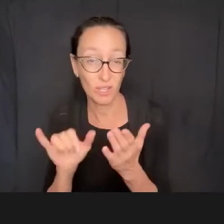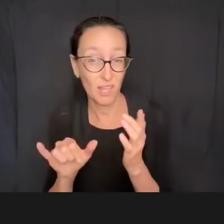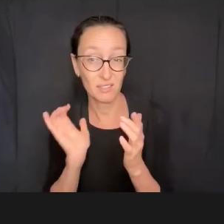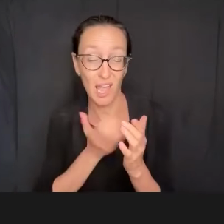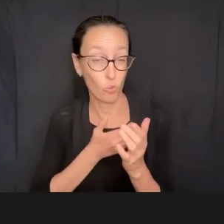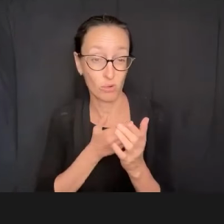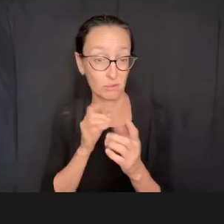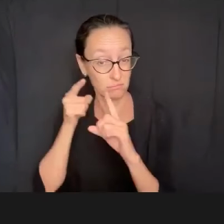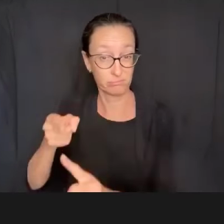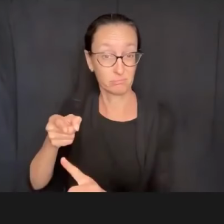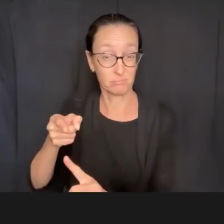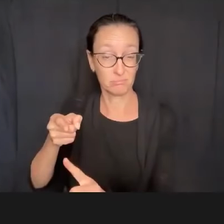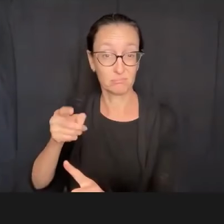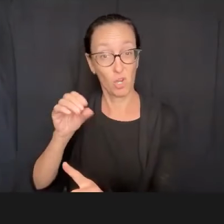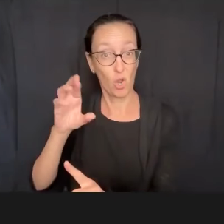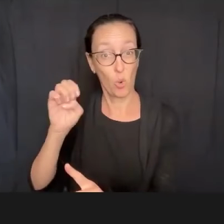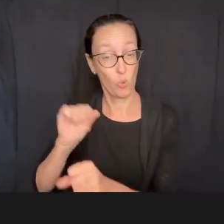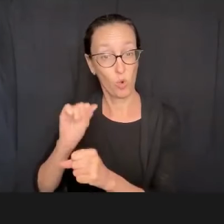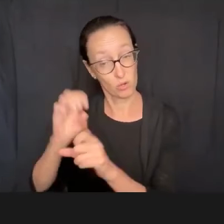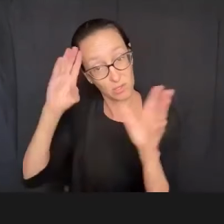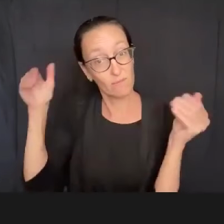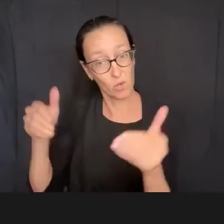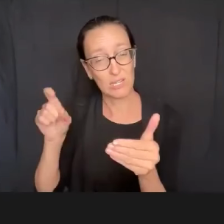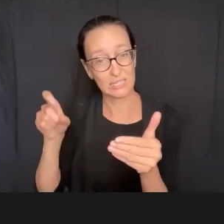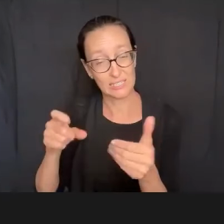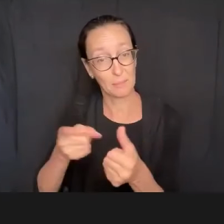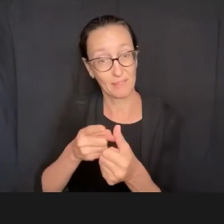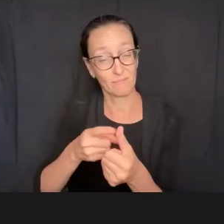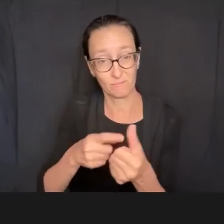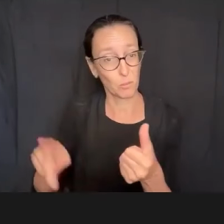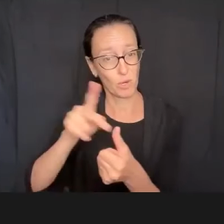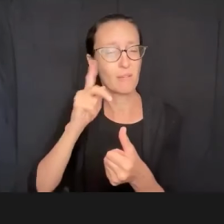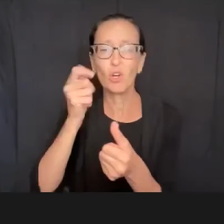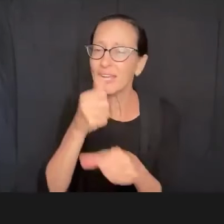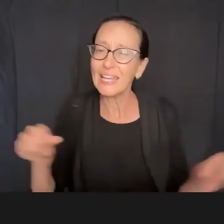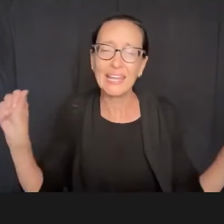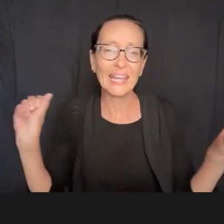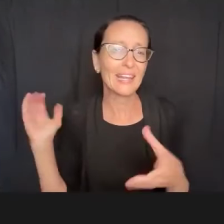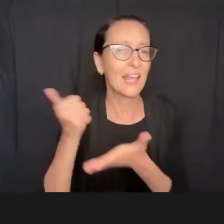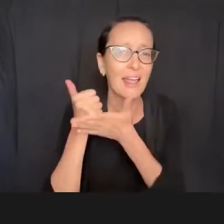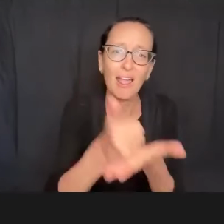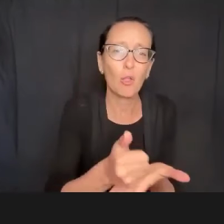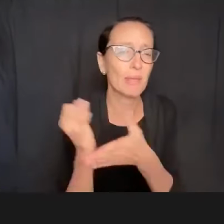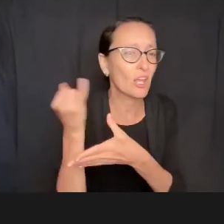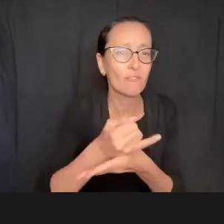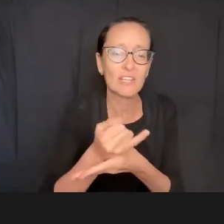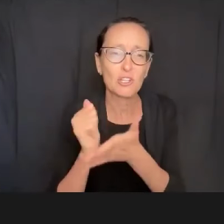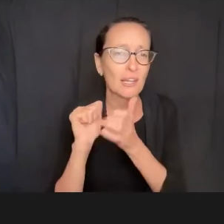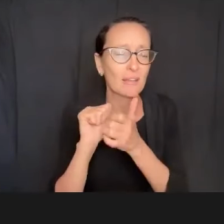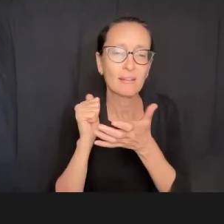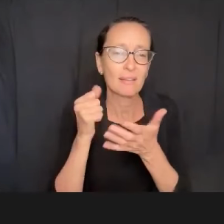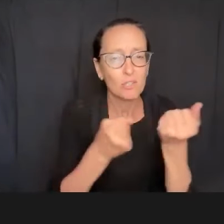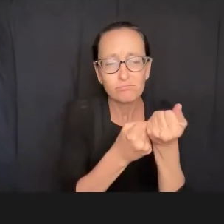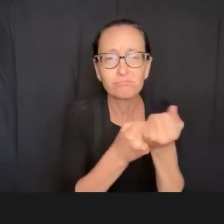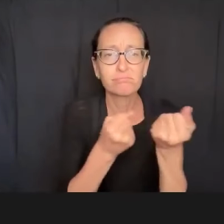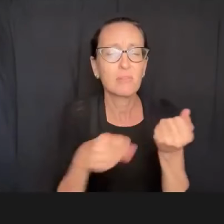do. And so that really needs to be at the forefront when we're talking about any interventions that we're providing to victims and survivors of